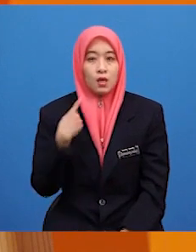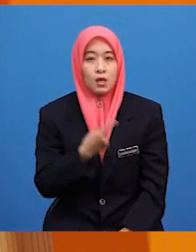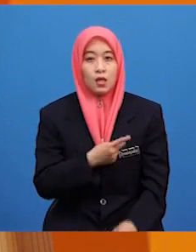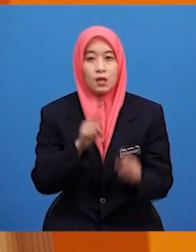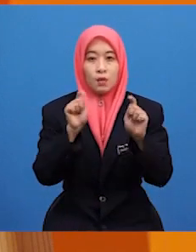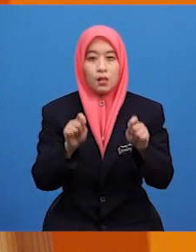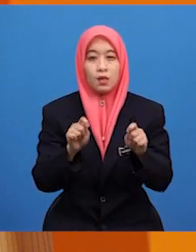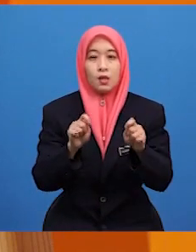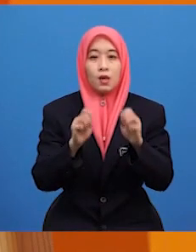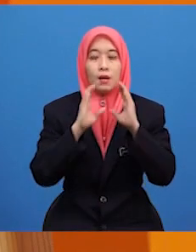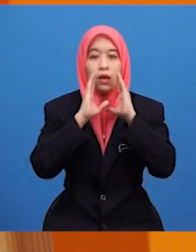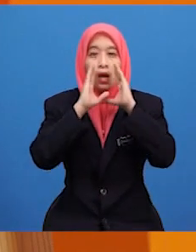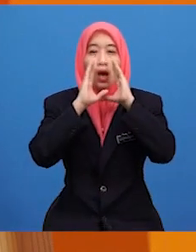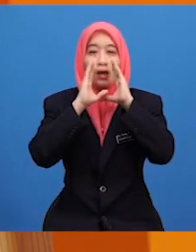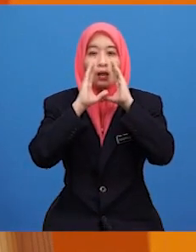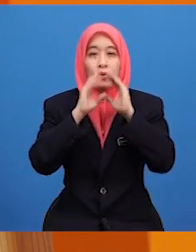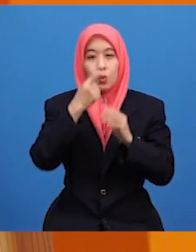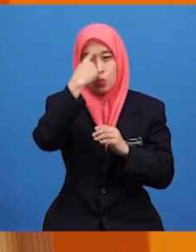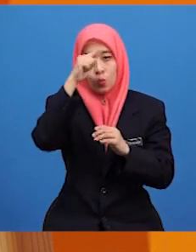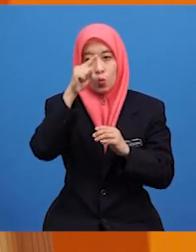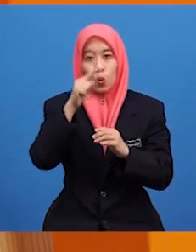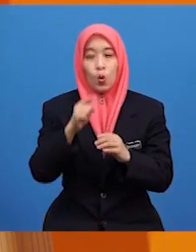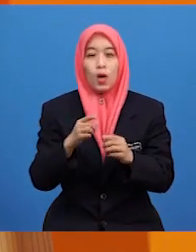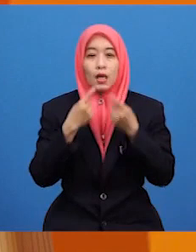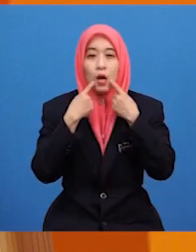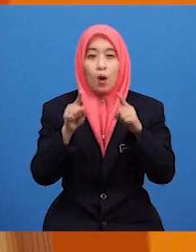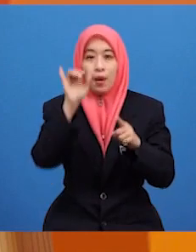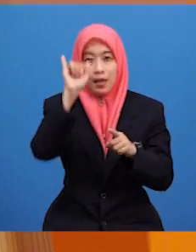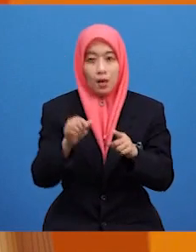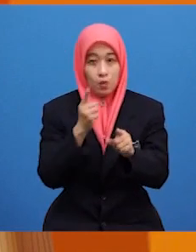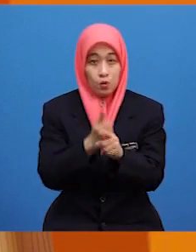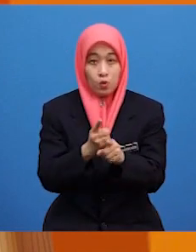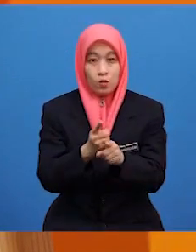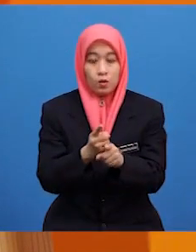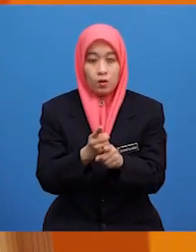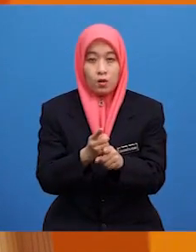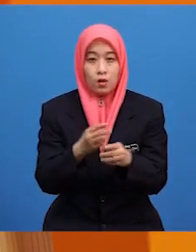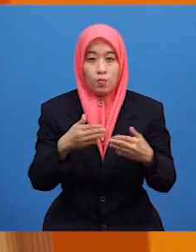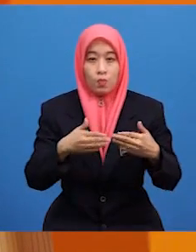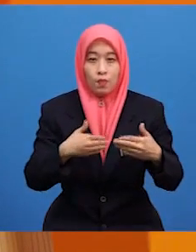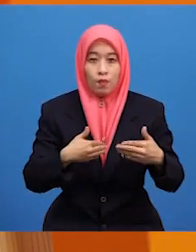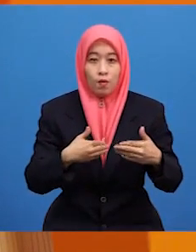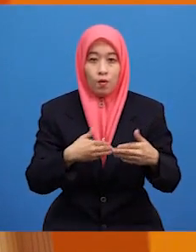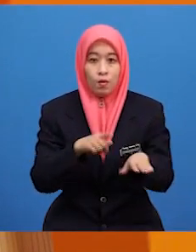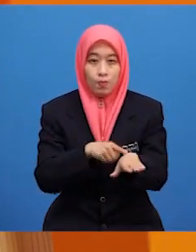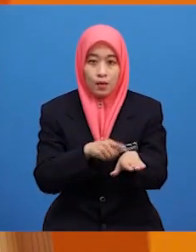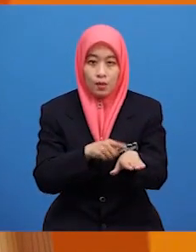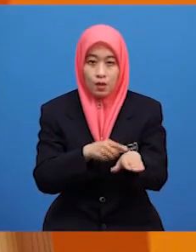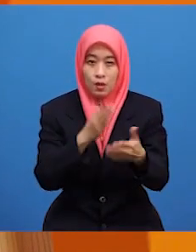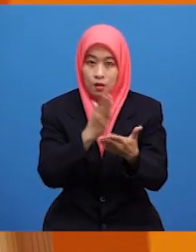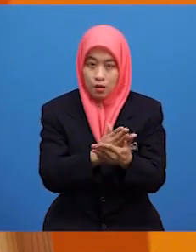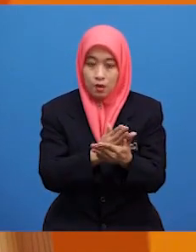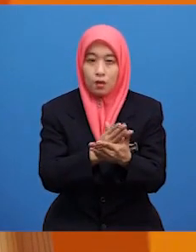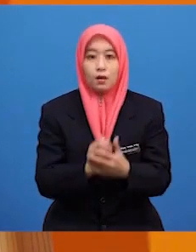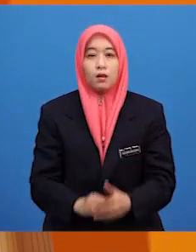the correct answer before the clock stops ticking. Remember, shout